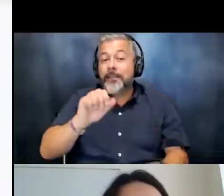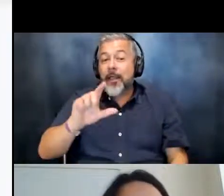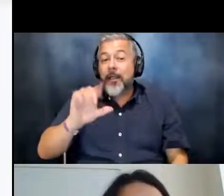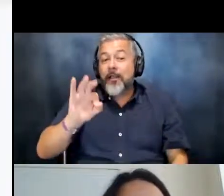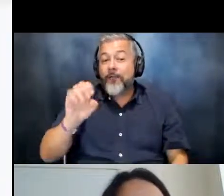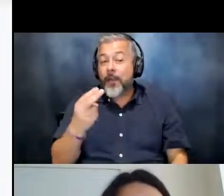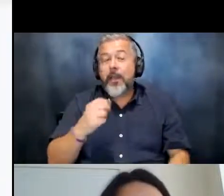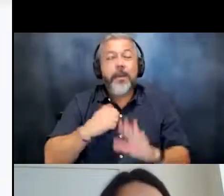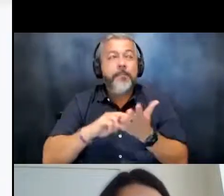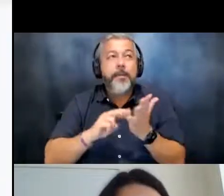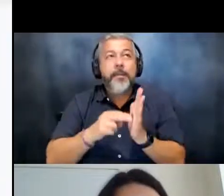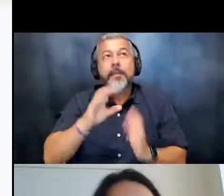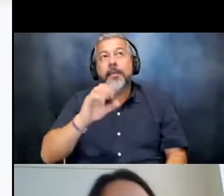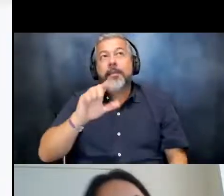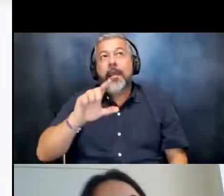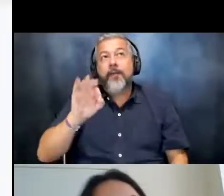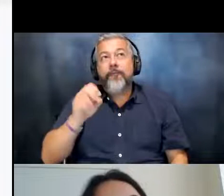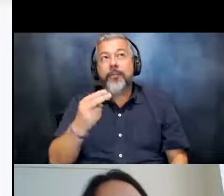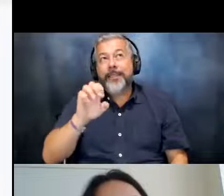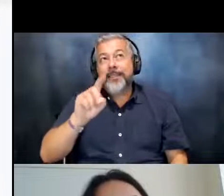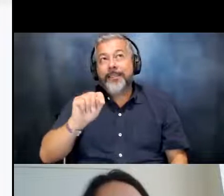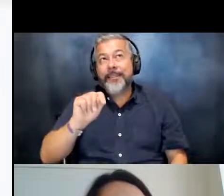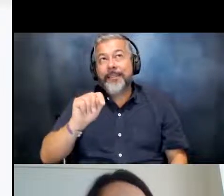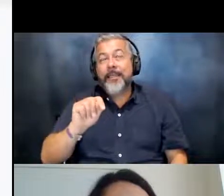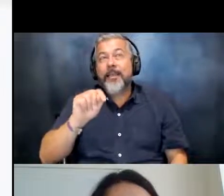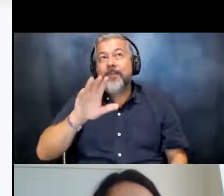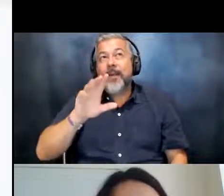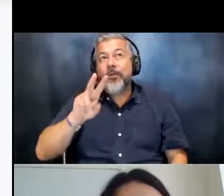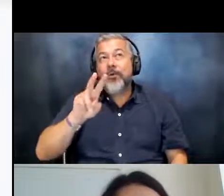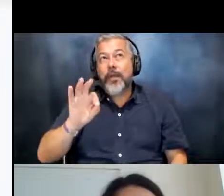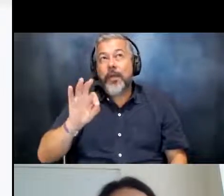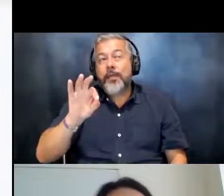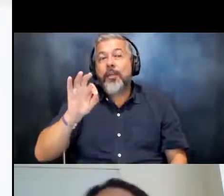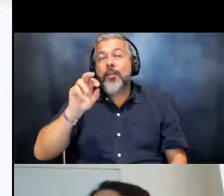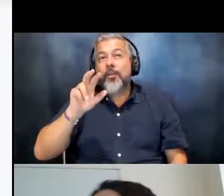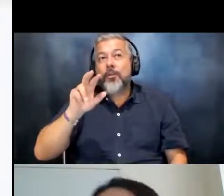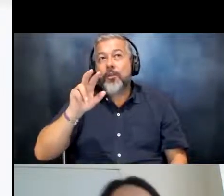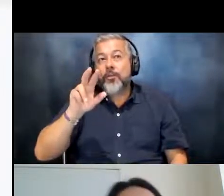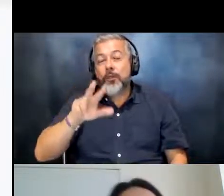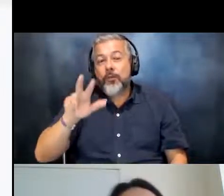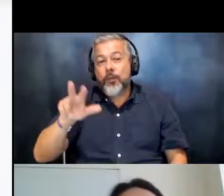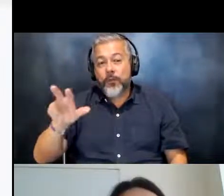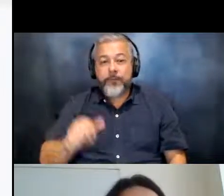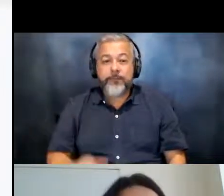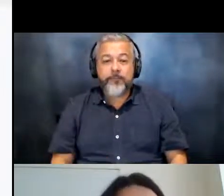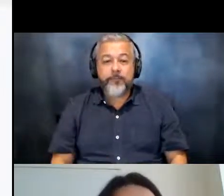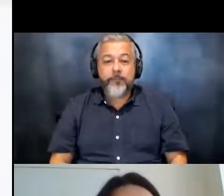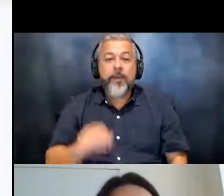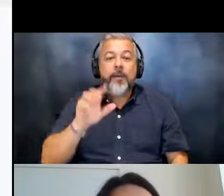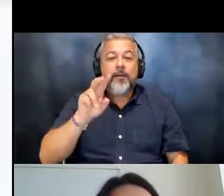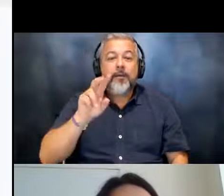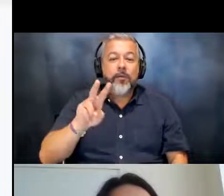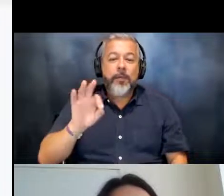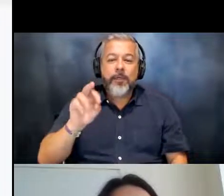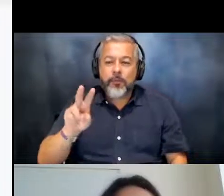CalFresh ET 529 to 22333. So our question here